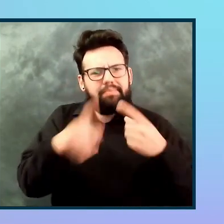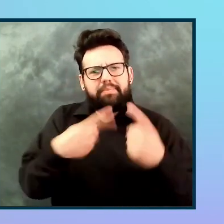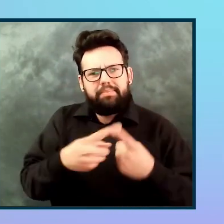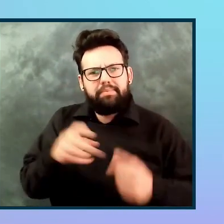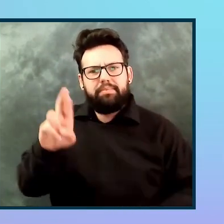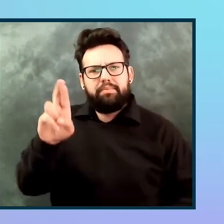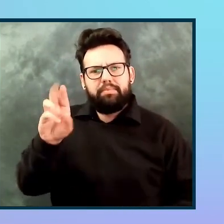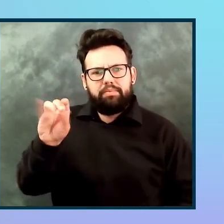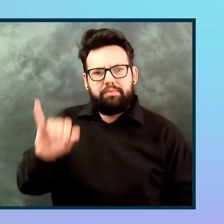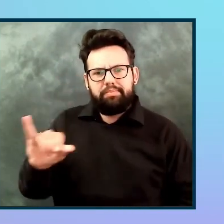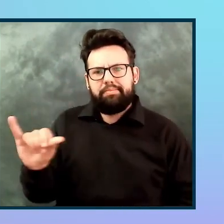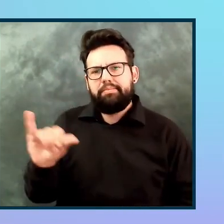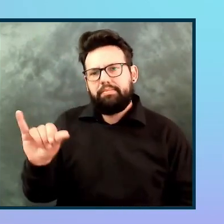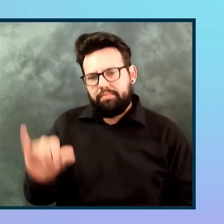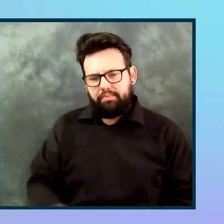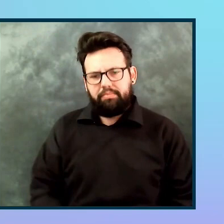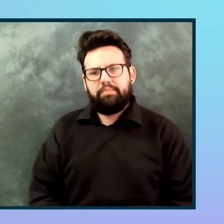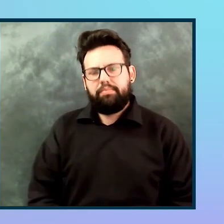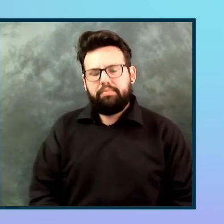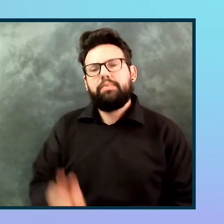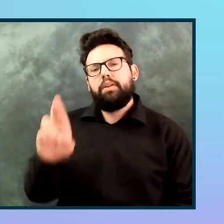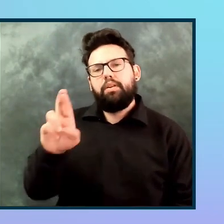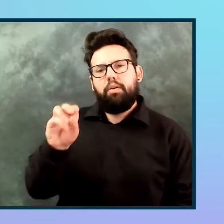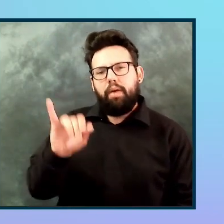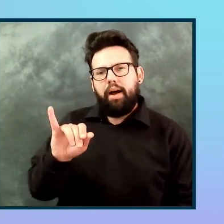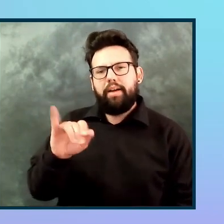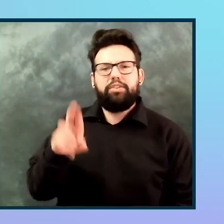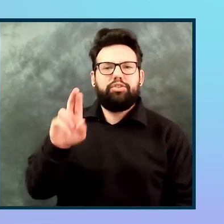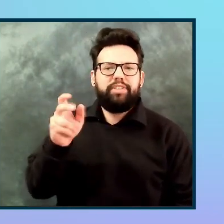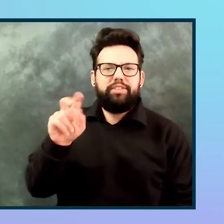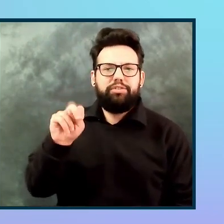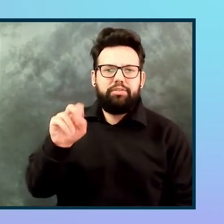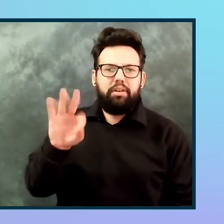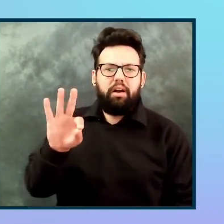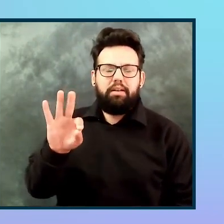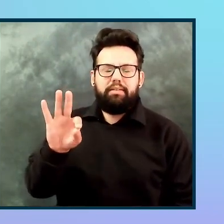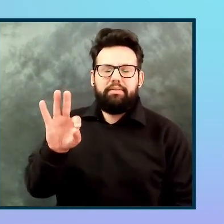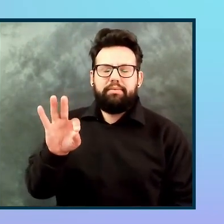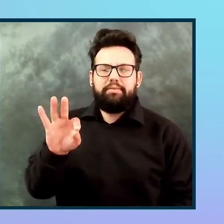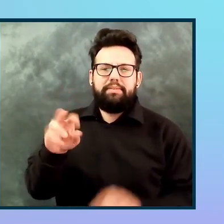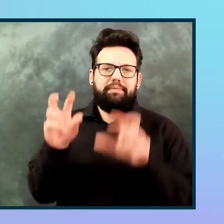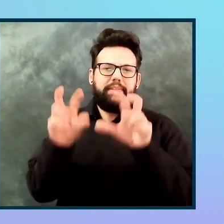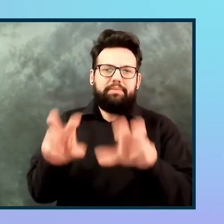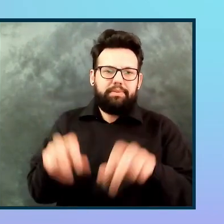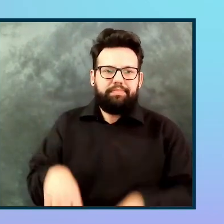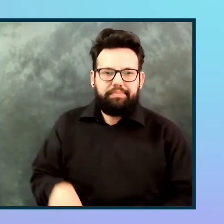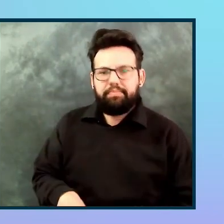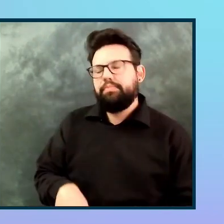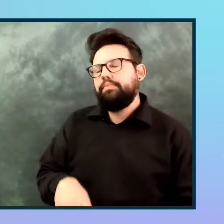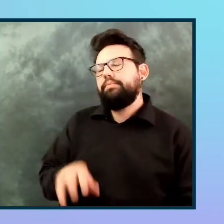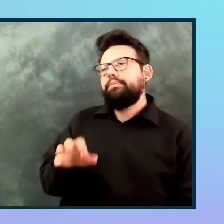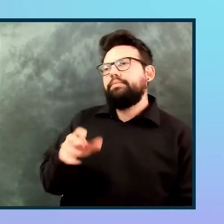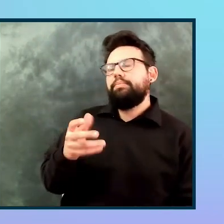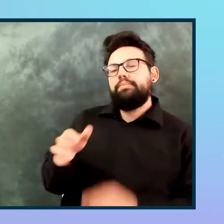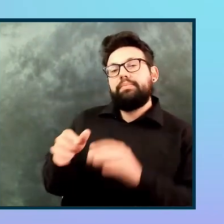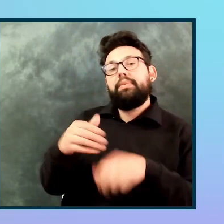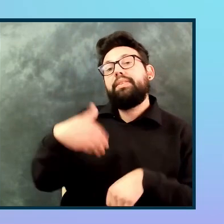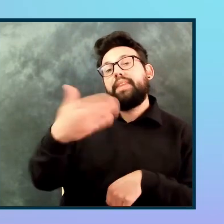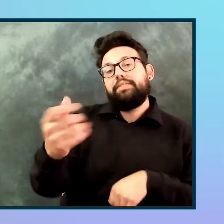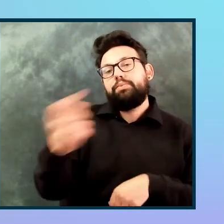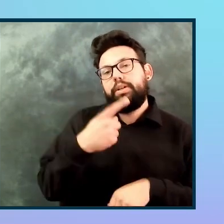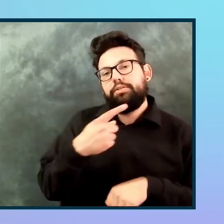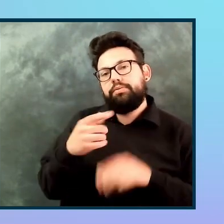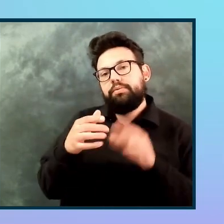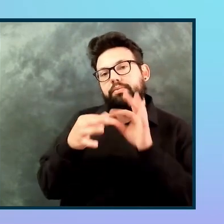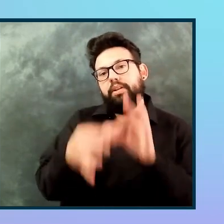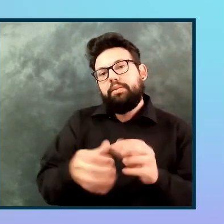Yep. So the next one is really around data and metrics. So in a past life, I used to have somebody who always made